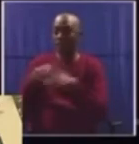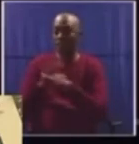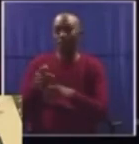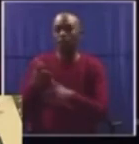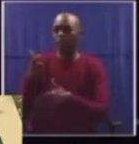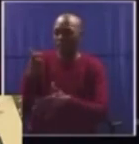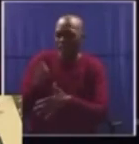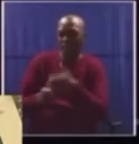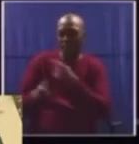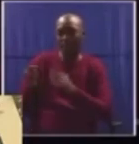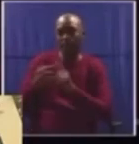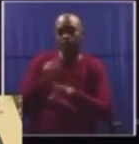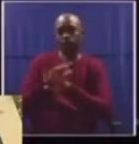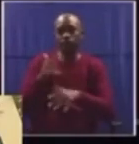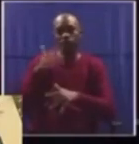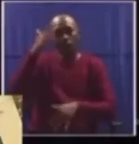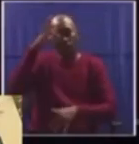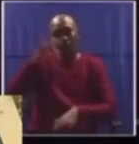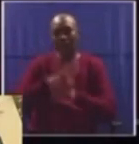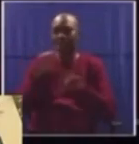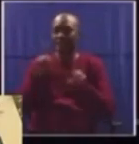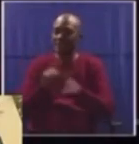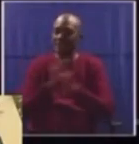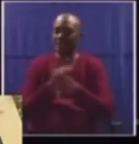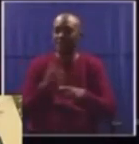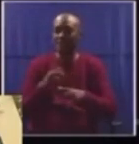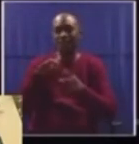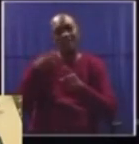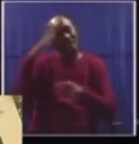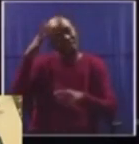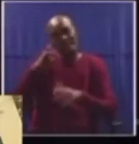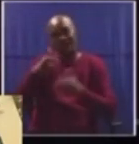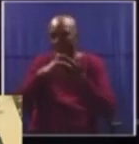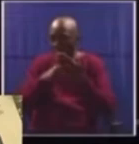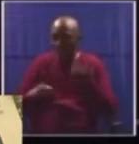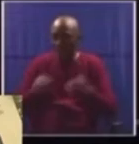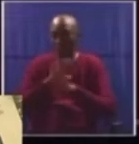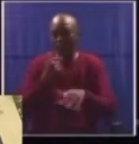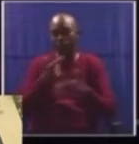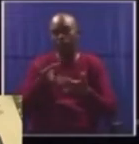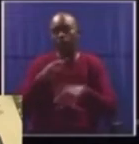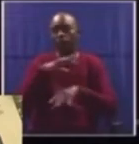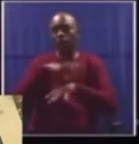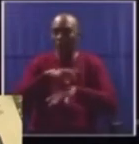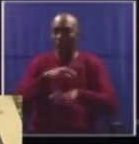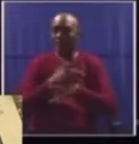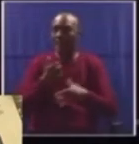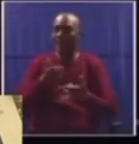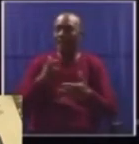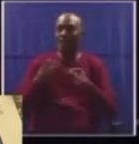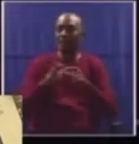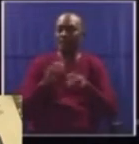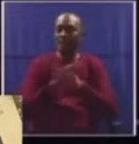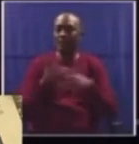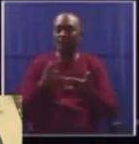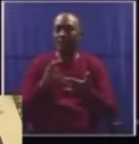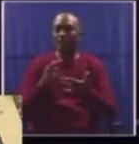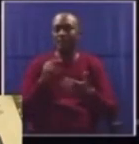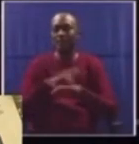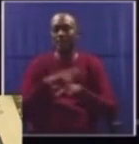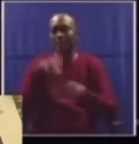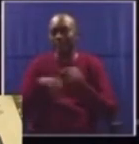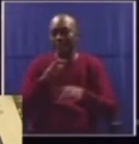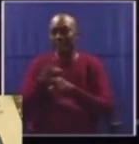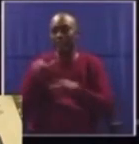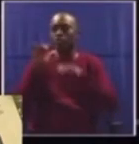the state the same way they claim from medical aids, and they have their customers leave their premises in utter humiliation, taken into